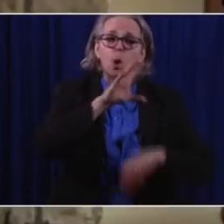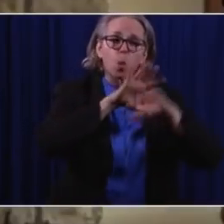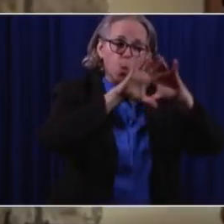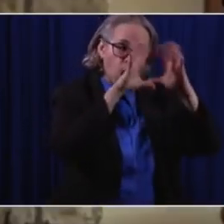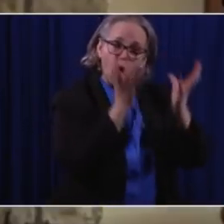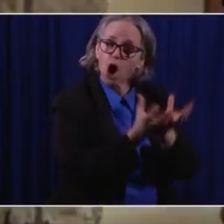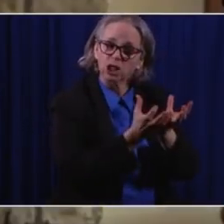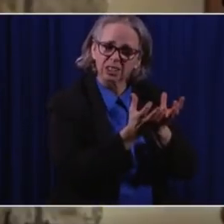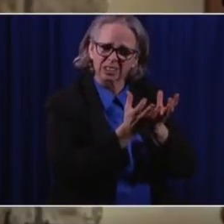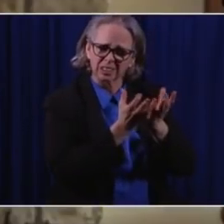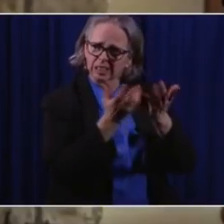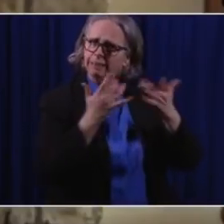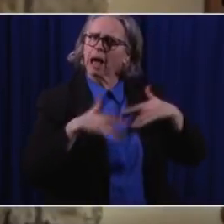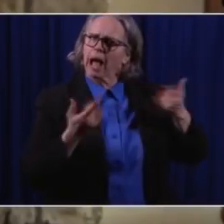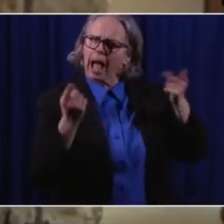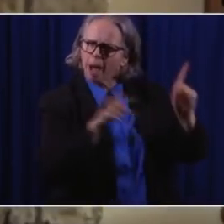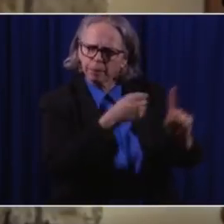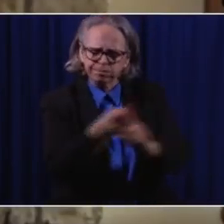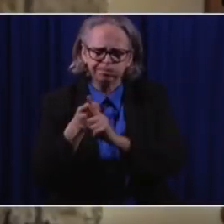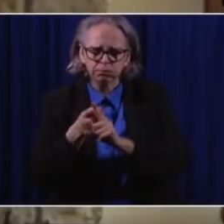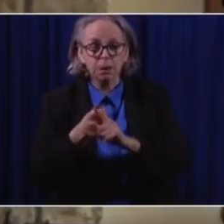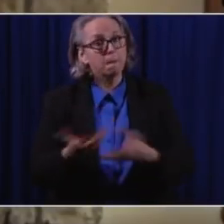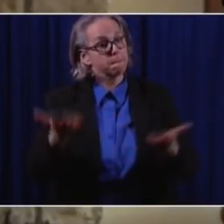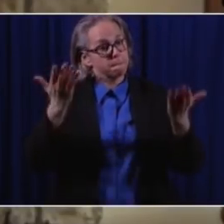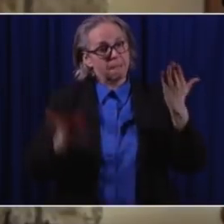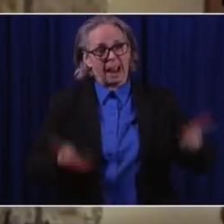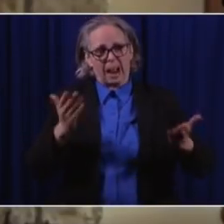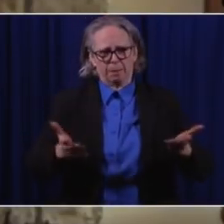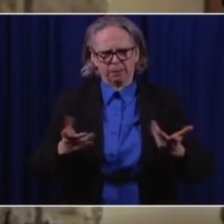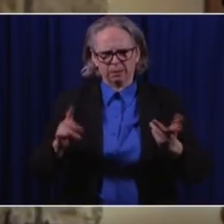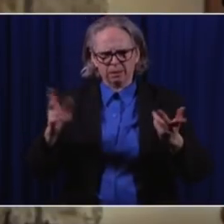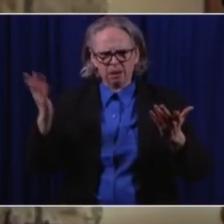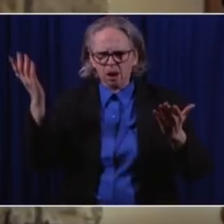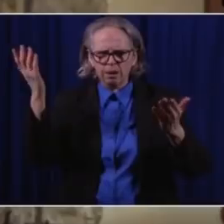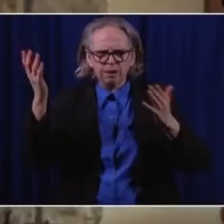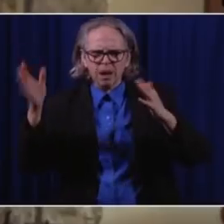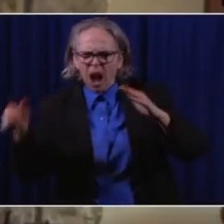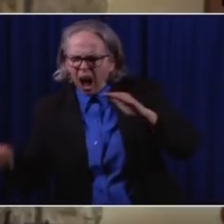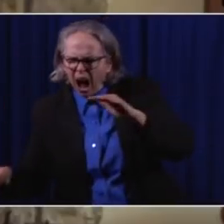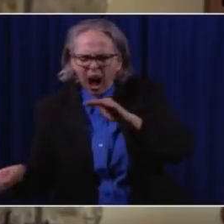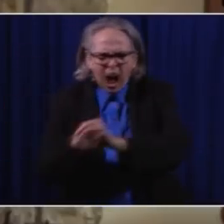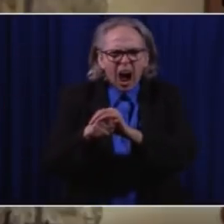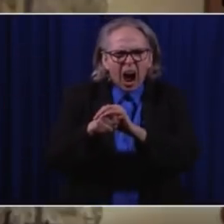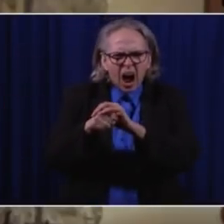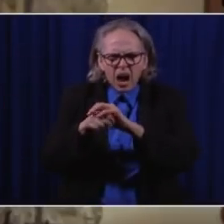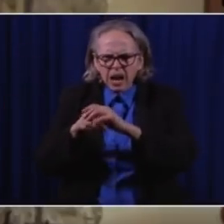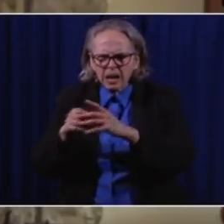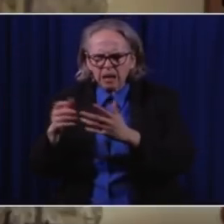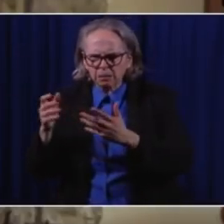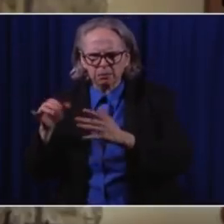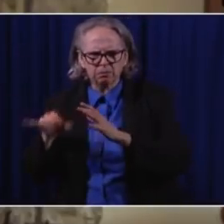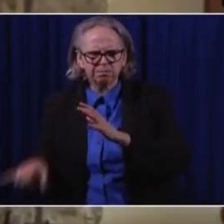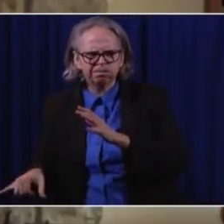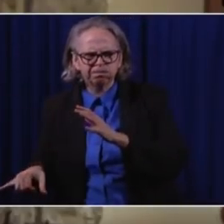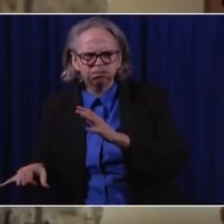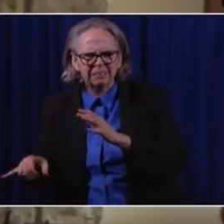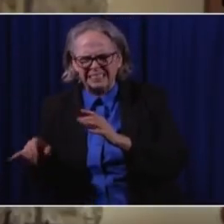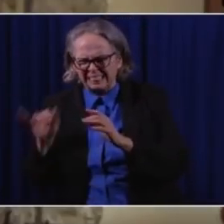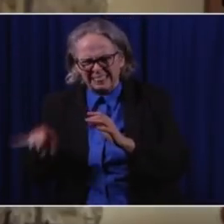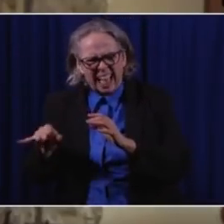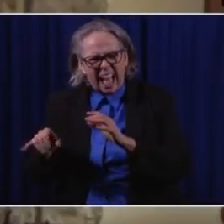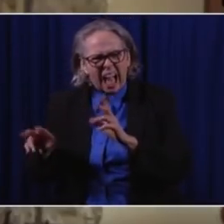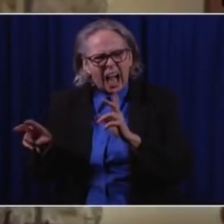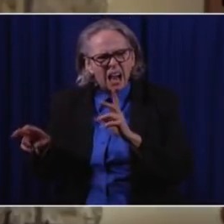been affected by CBR any event is critical. It is a matter of life and death. It is a matter of life and